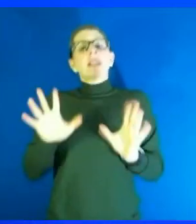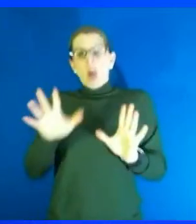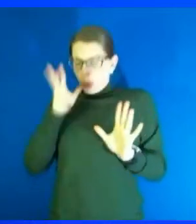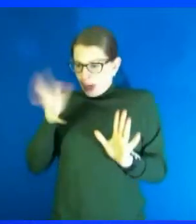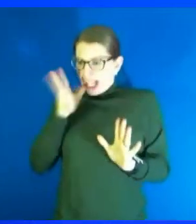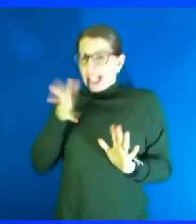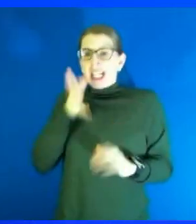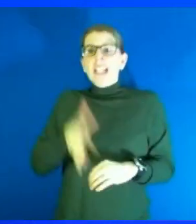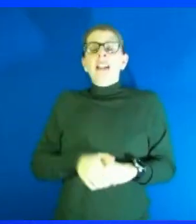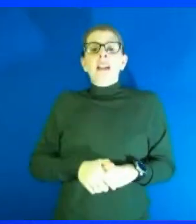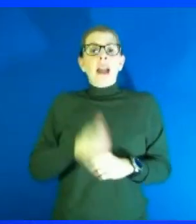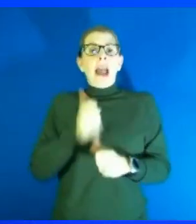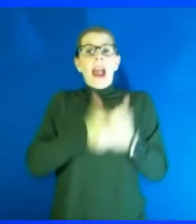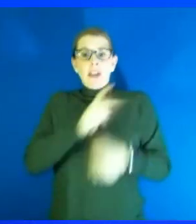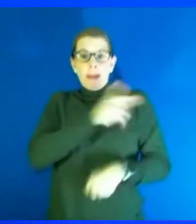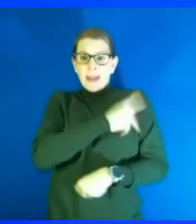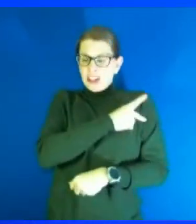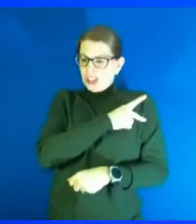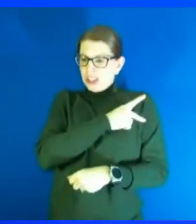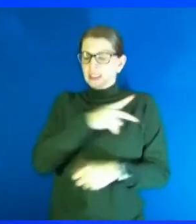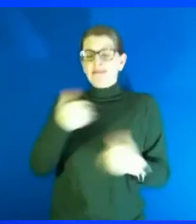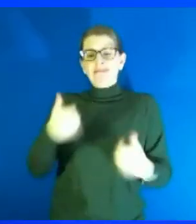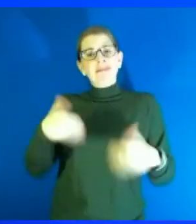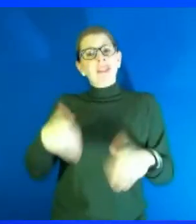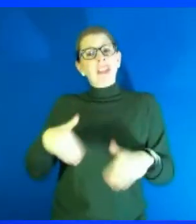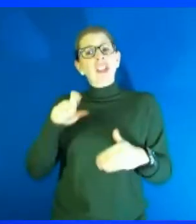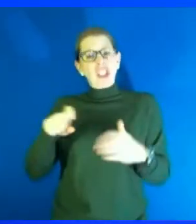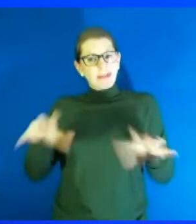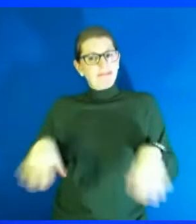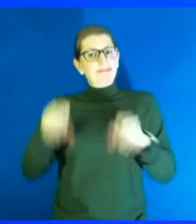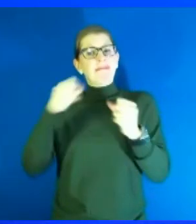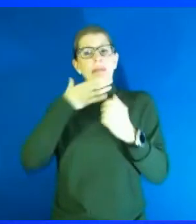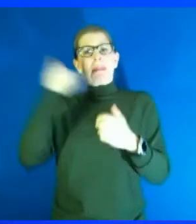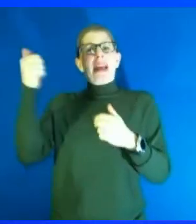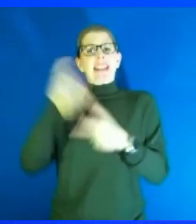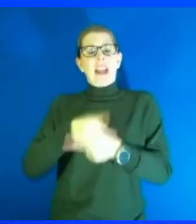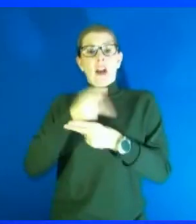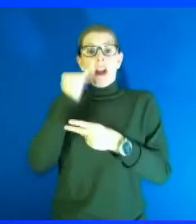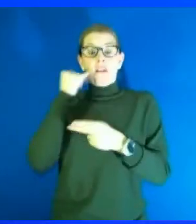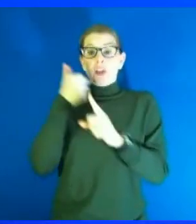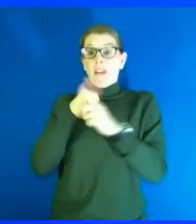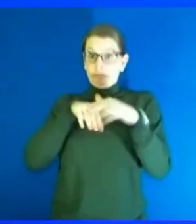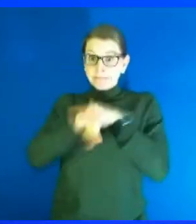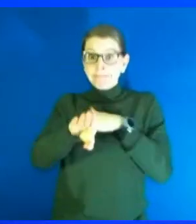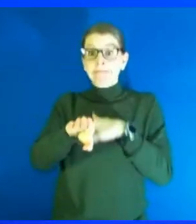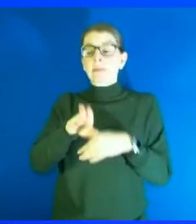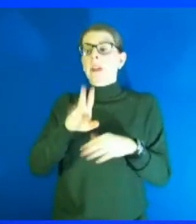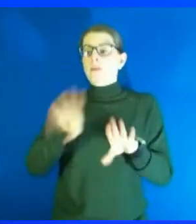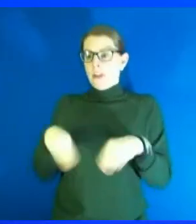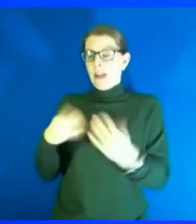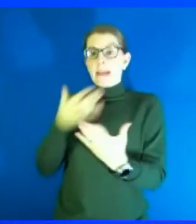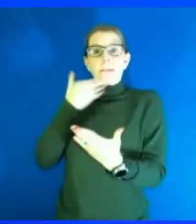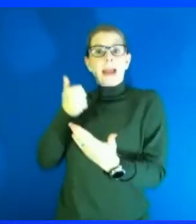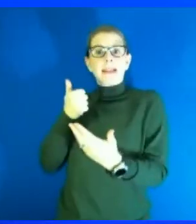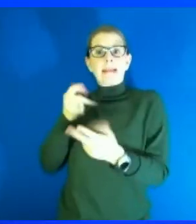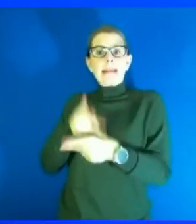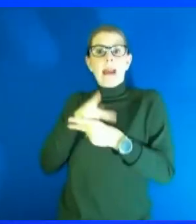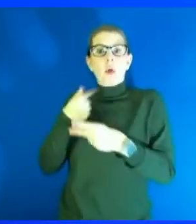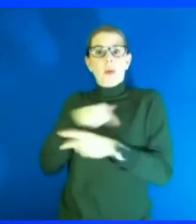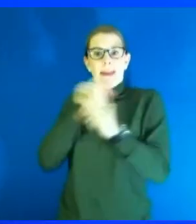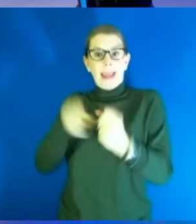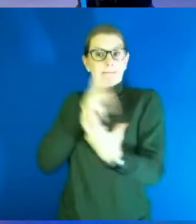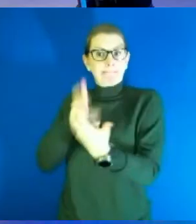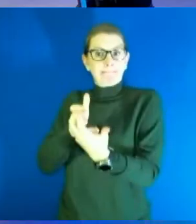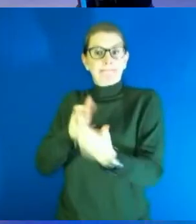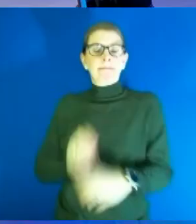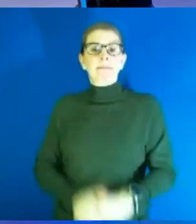our patients deserve, the best care, and so if you walk in our front door, that's what we're going to give you, is the best care that we can possibly give, no matter what. Patients